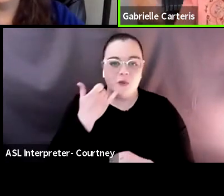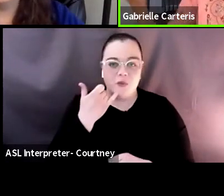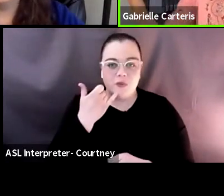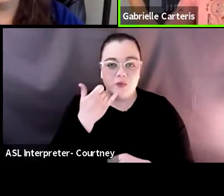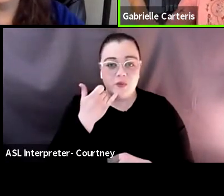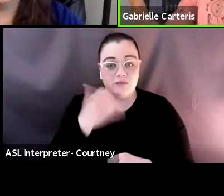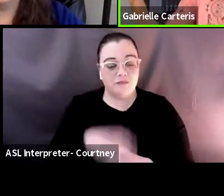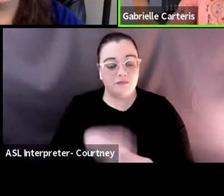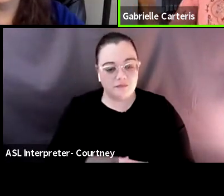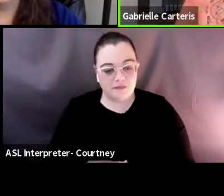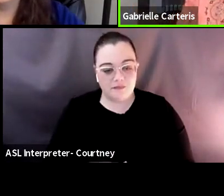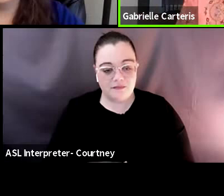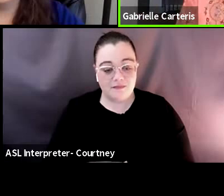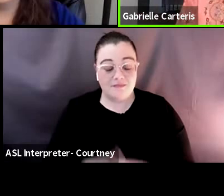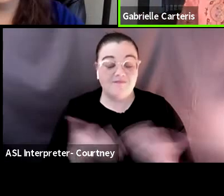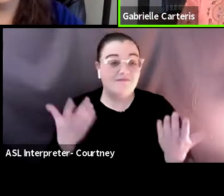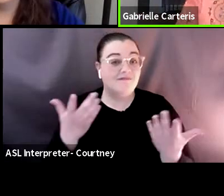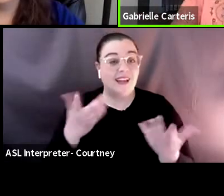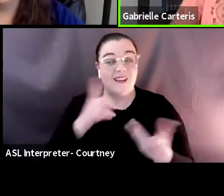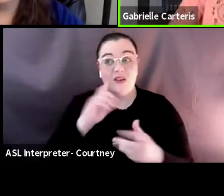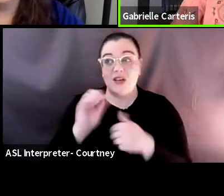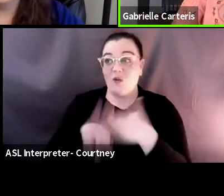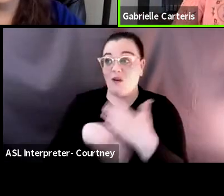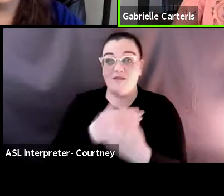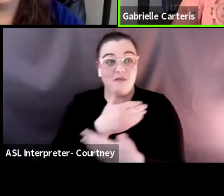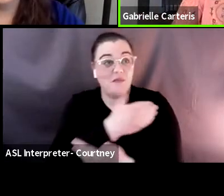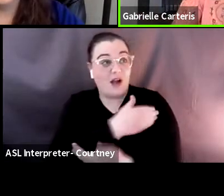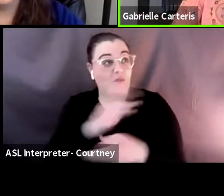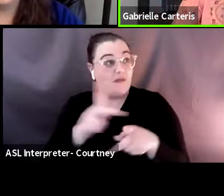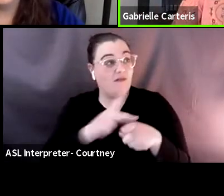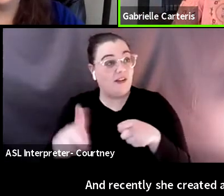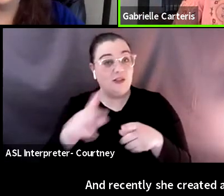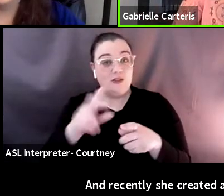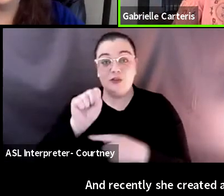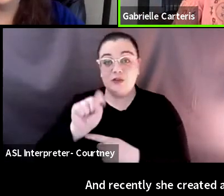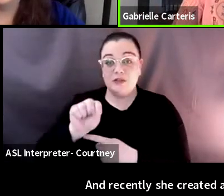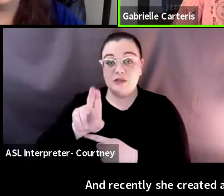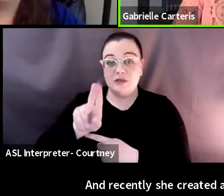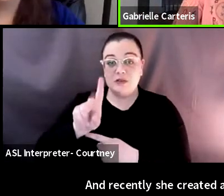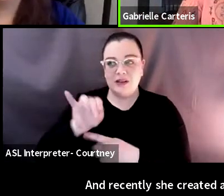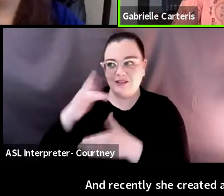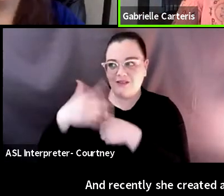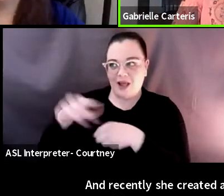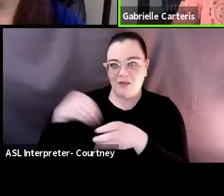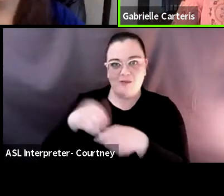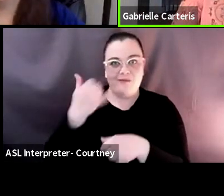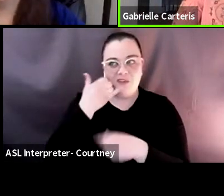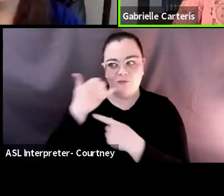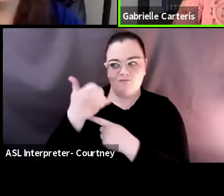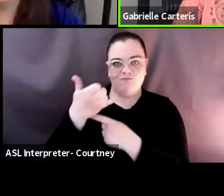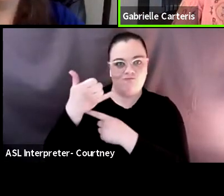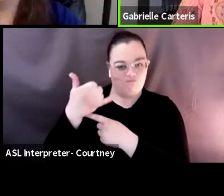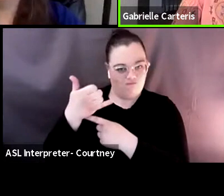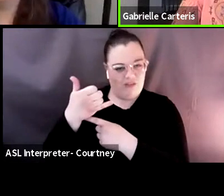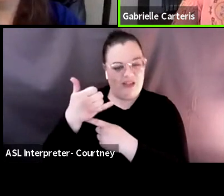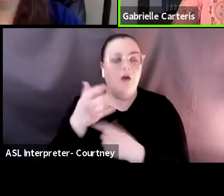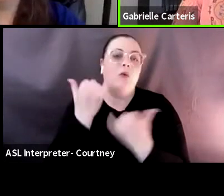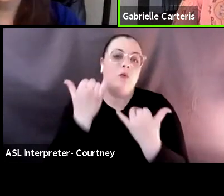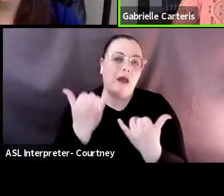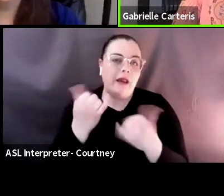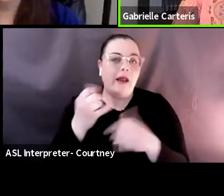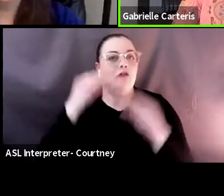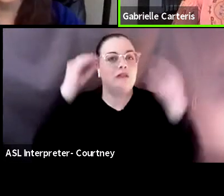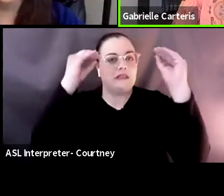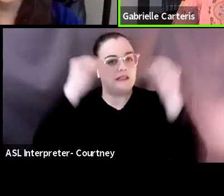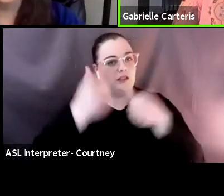pocket. Who would have known, right? She's been teaching this workshop actually around the country remotely, of course, during the pandemic, and